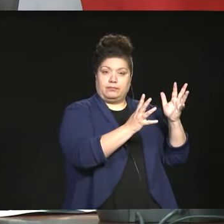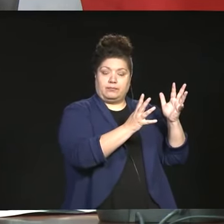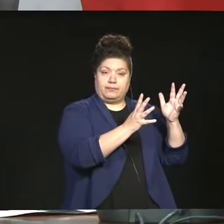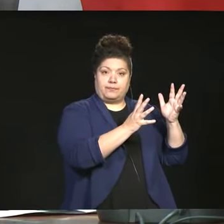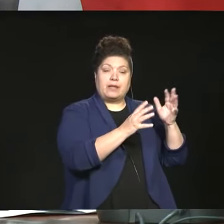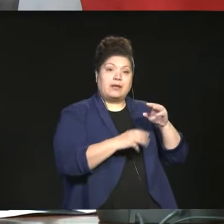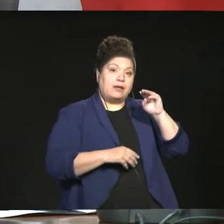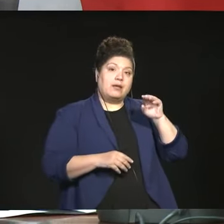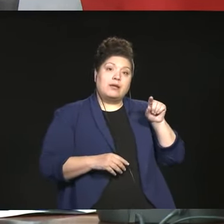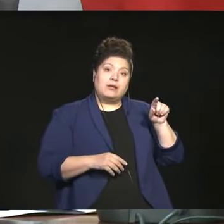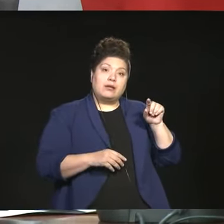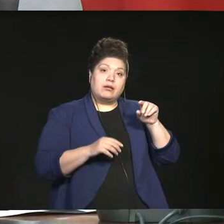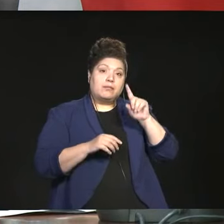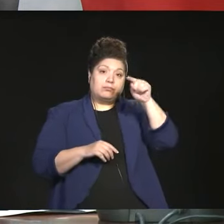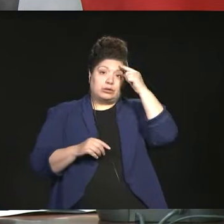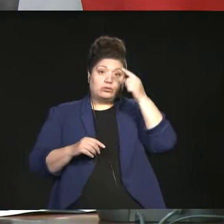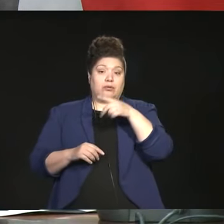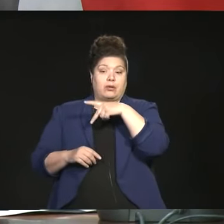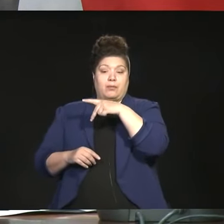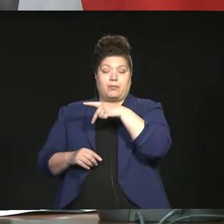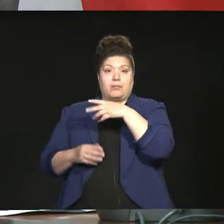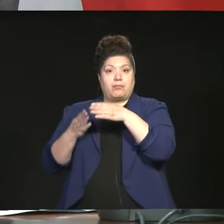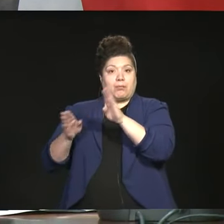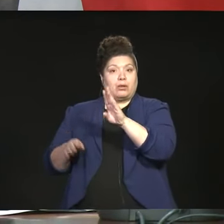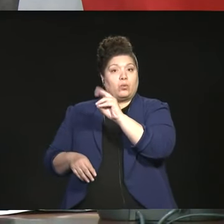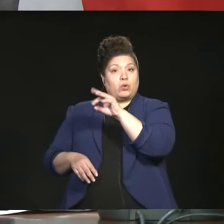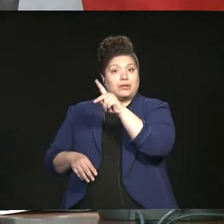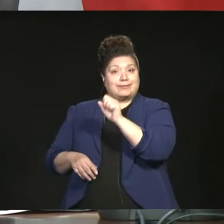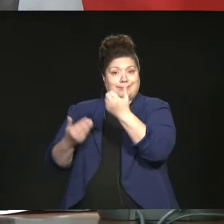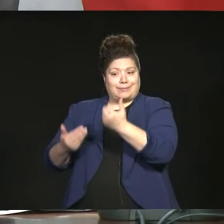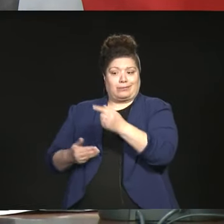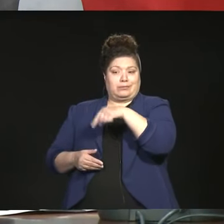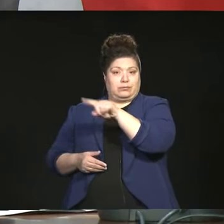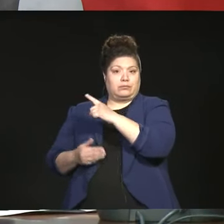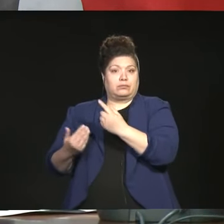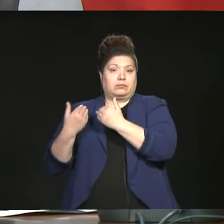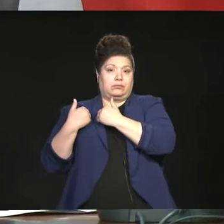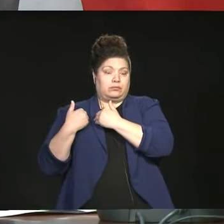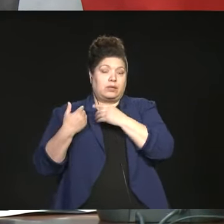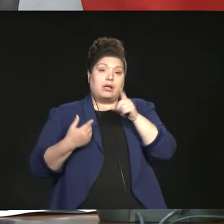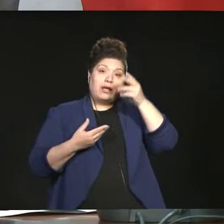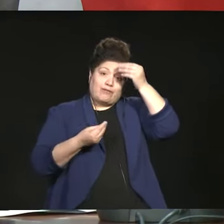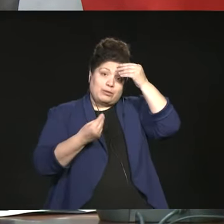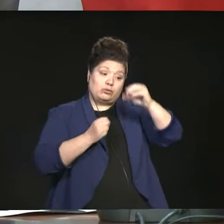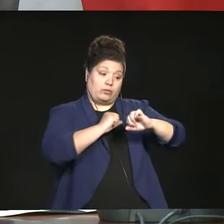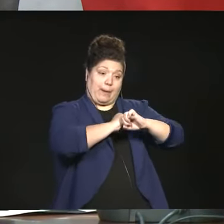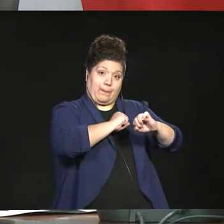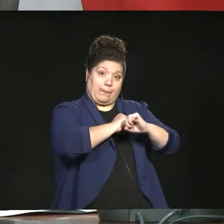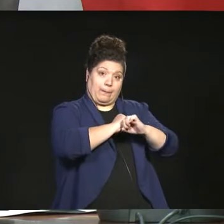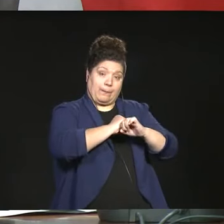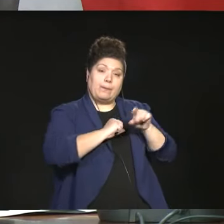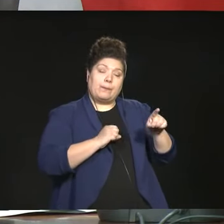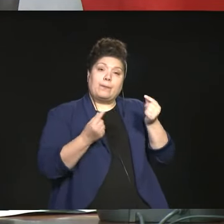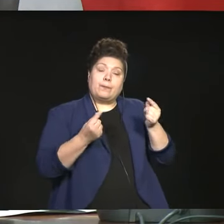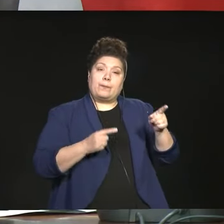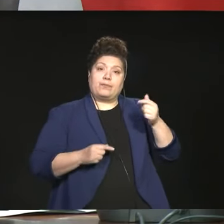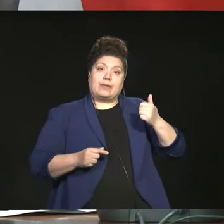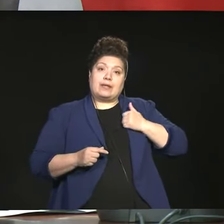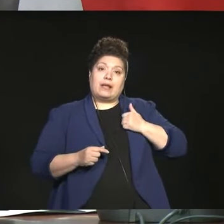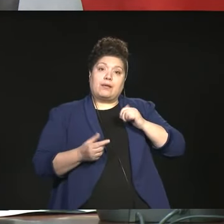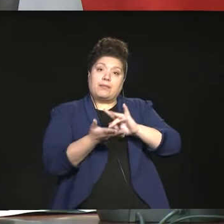rapidement. Speaking of national information campaigns, I want to mention the initiative of the Canadian Medical Association, the Royal